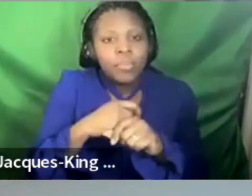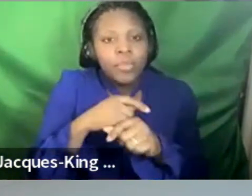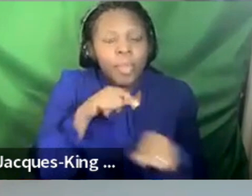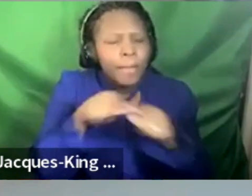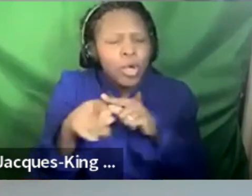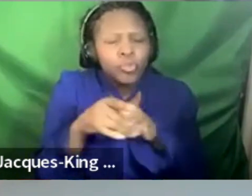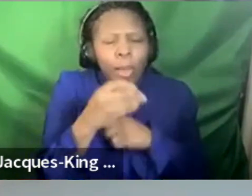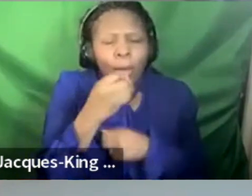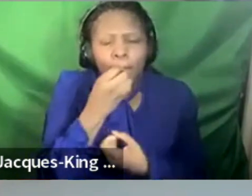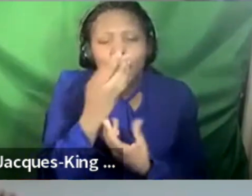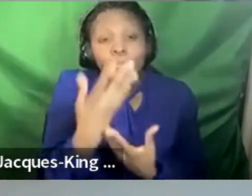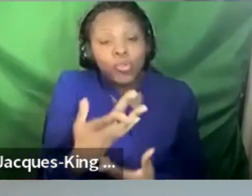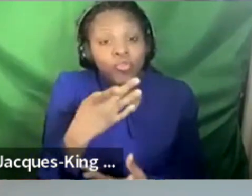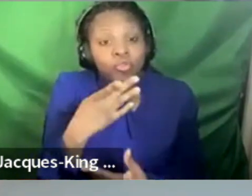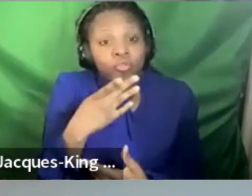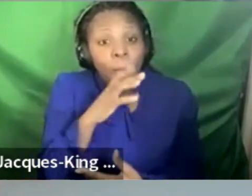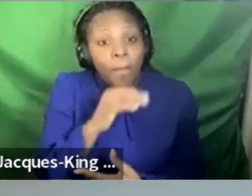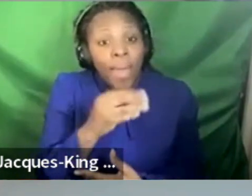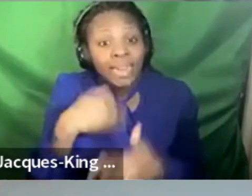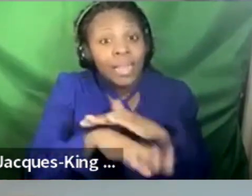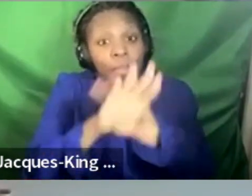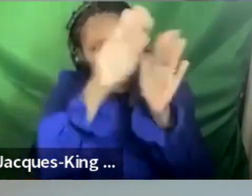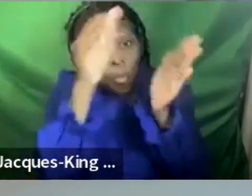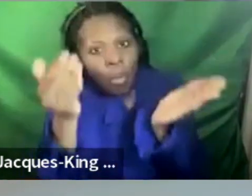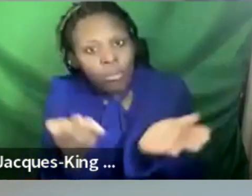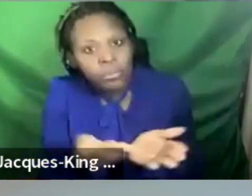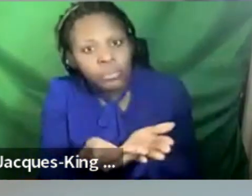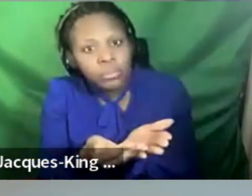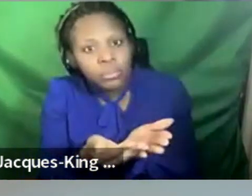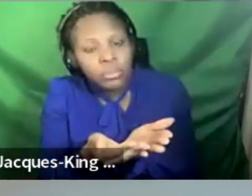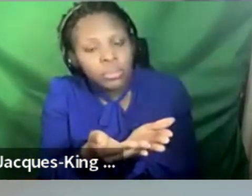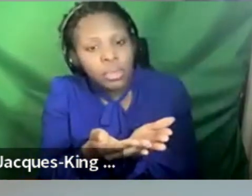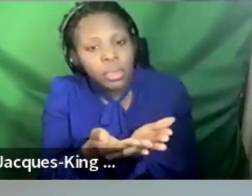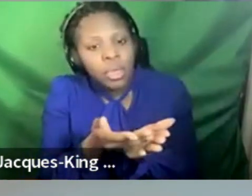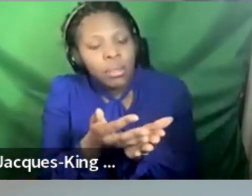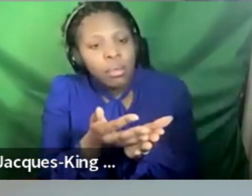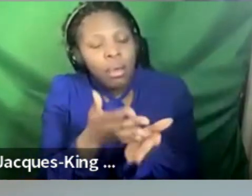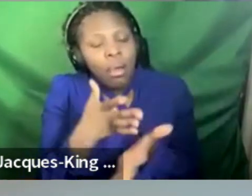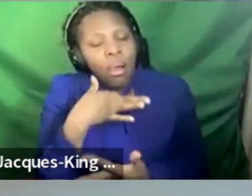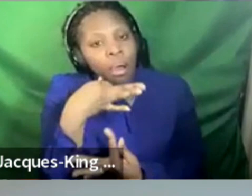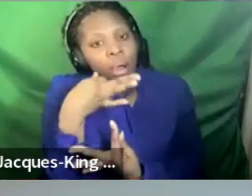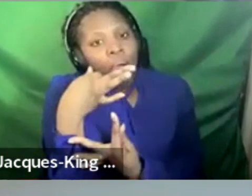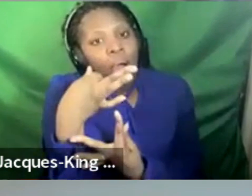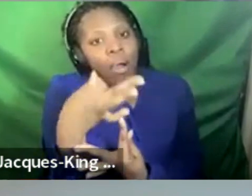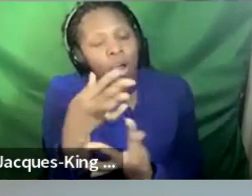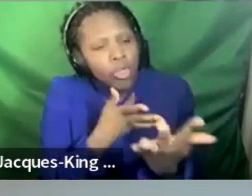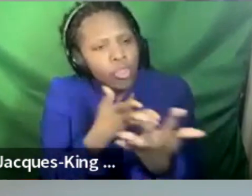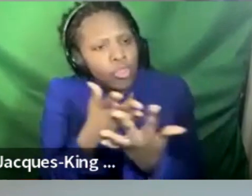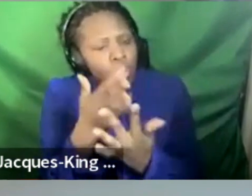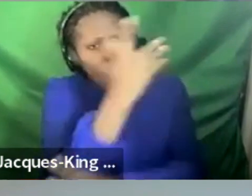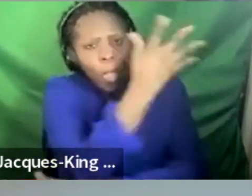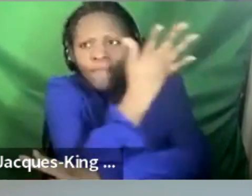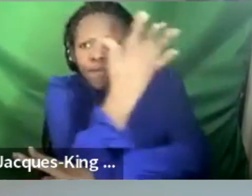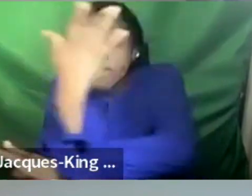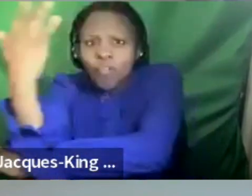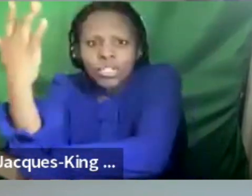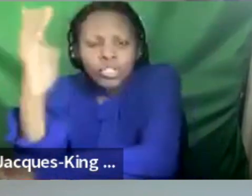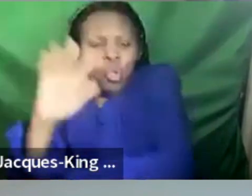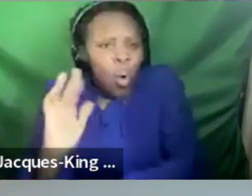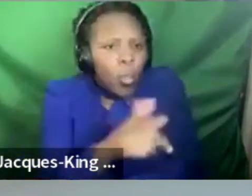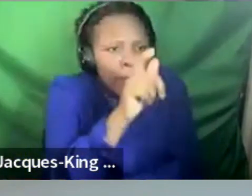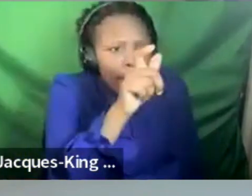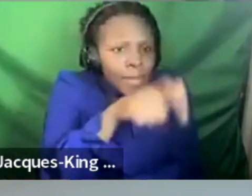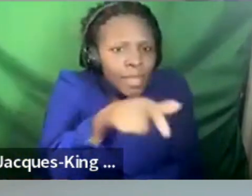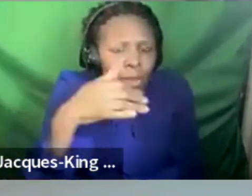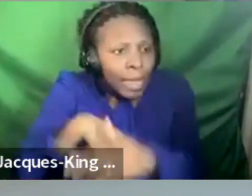And the most desired. And then she's going through the forest and everybody in the play is like, who's that? Ooh, the women, the